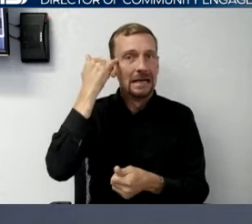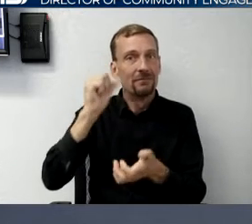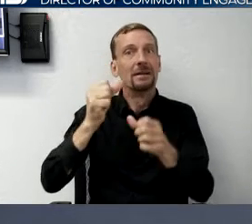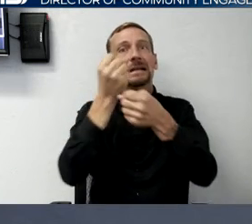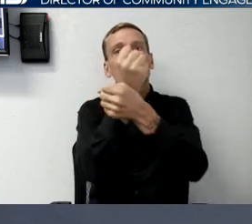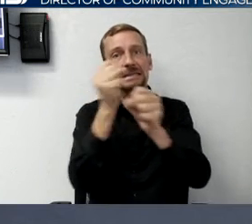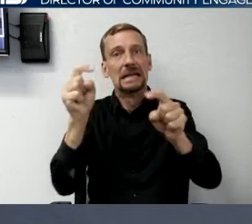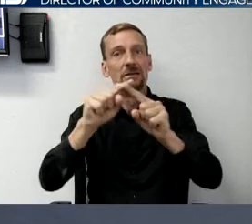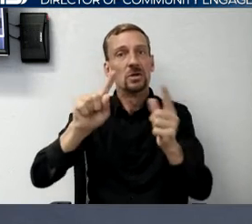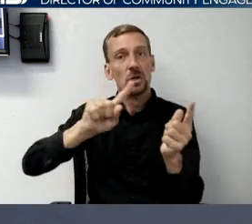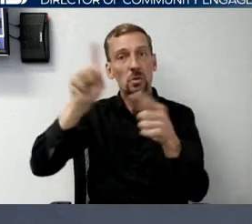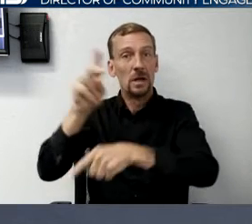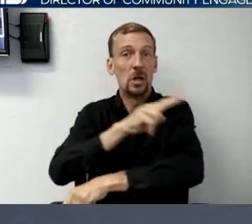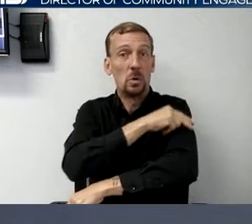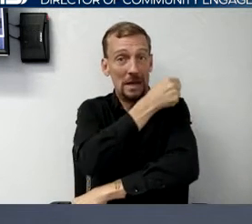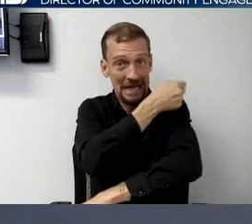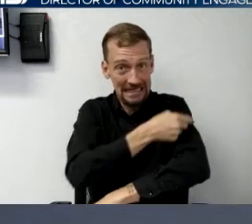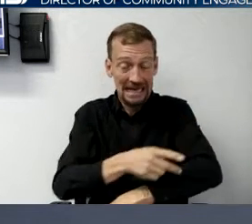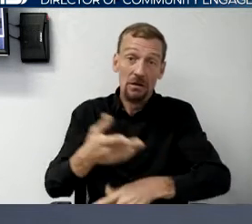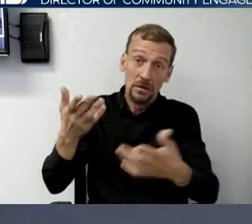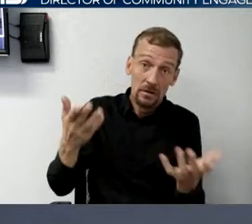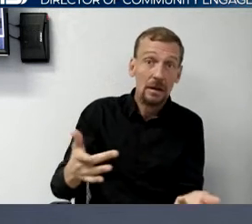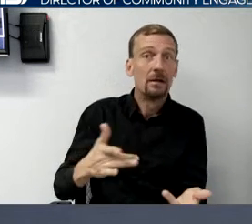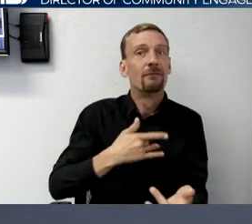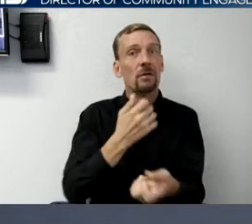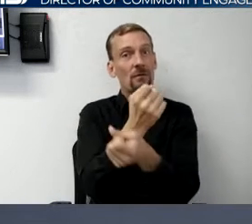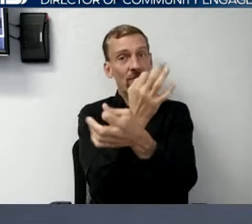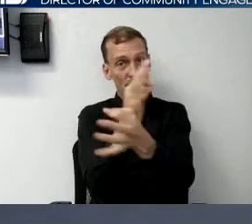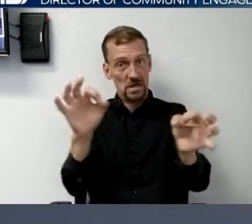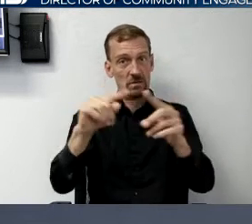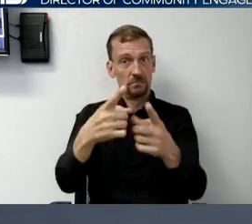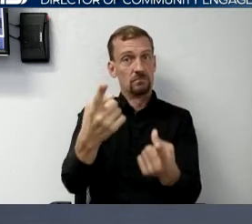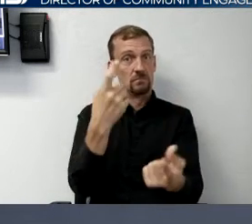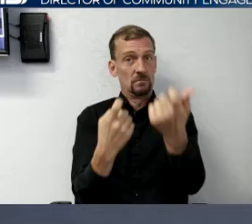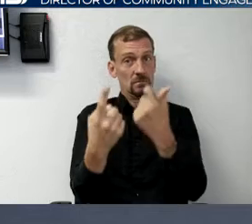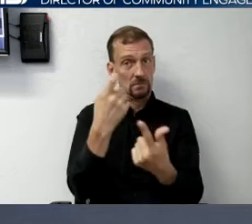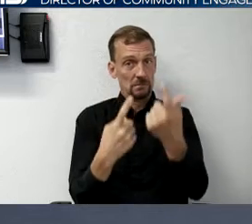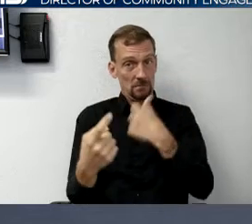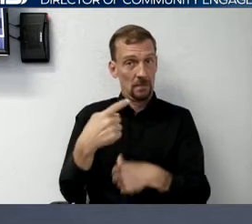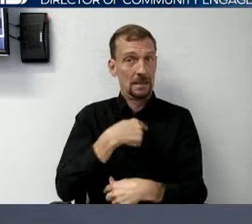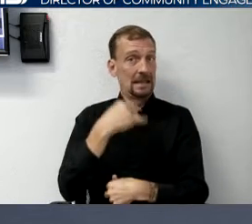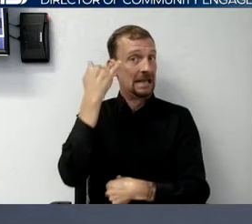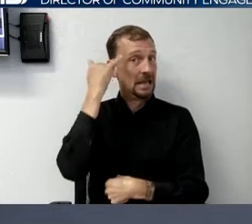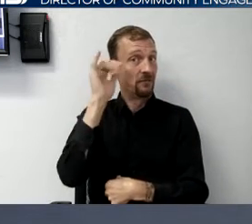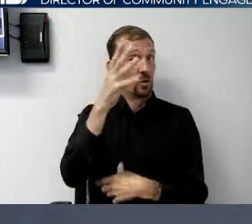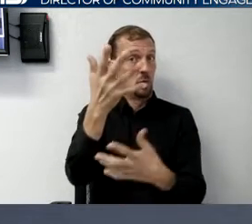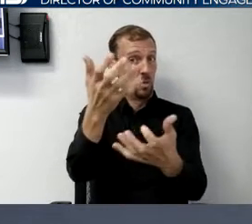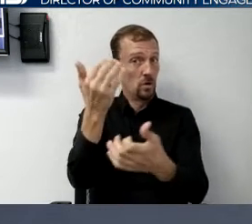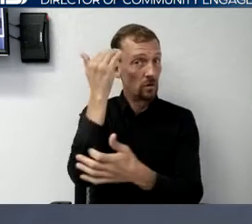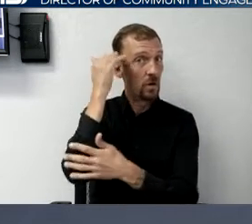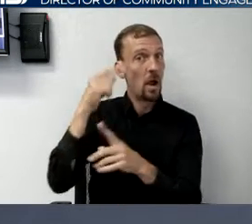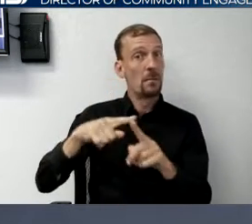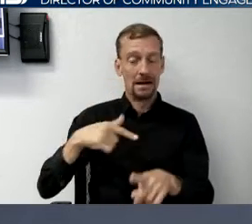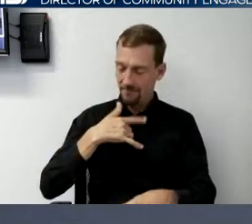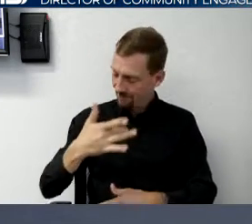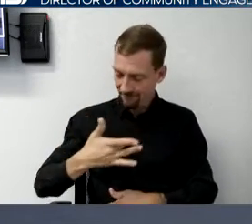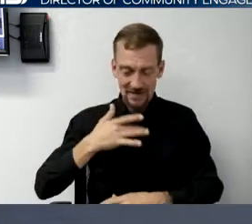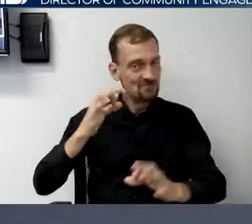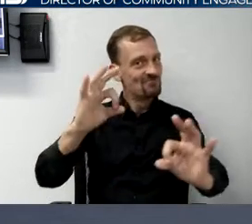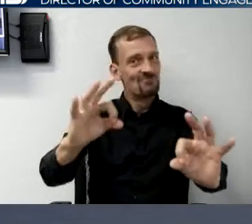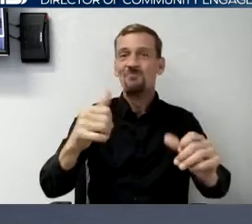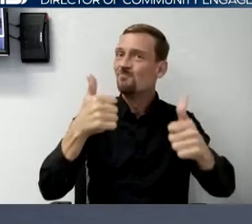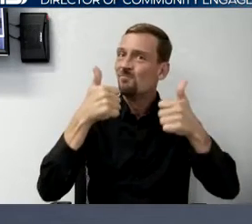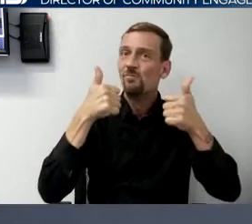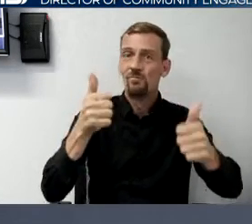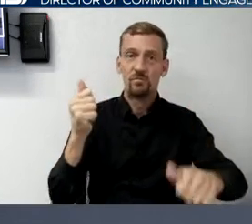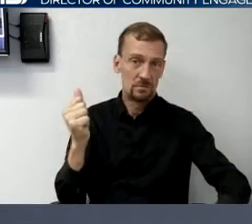come to Kaweah Delta and have surgery, feel free to ask me any questions that you have on that. But I'm feeling good and I'm back